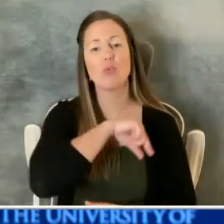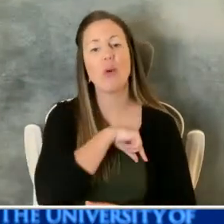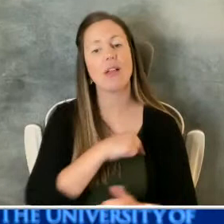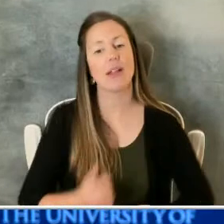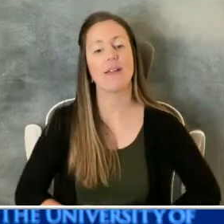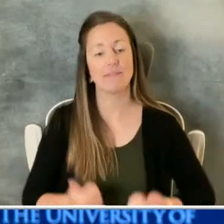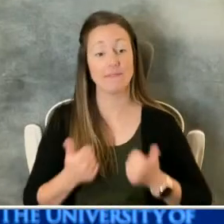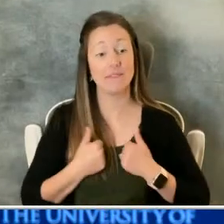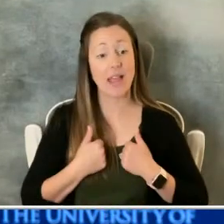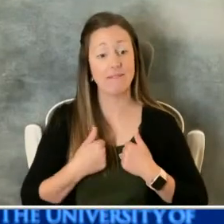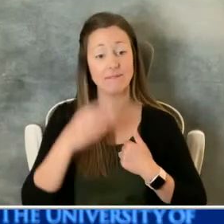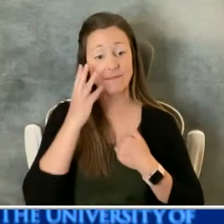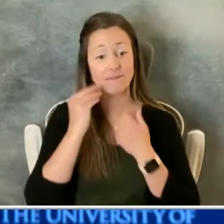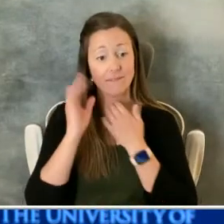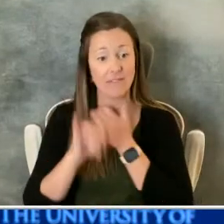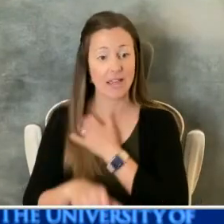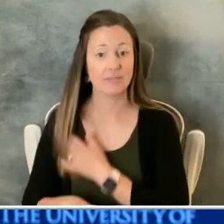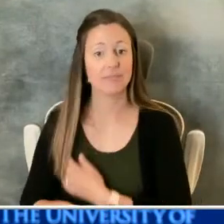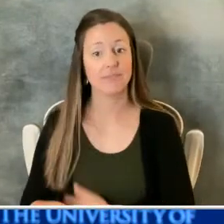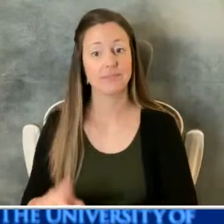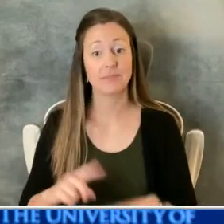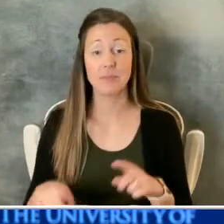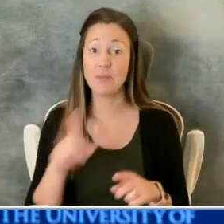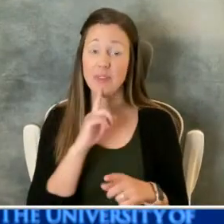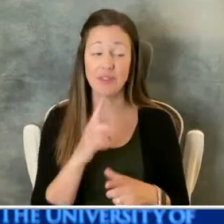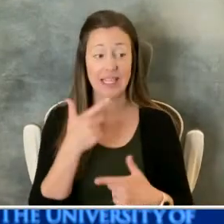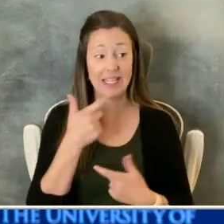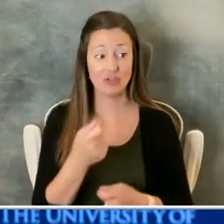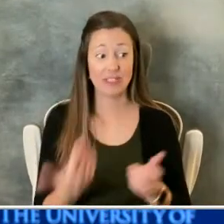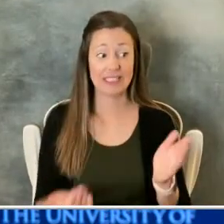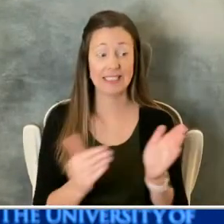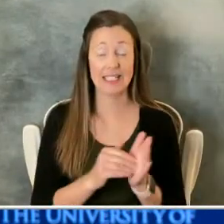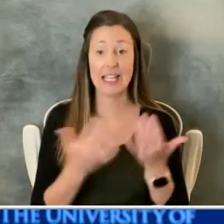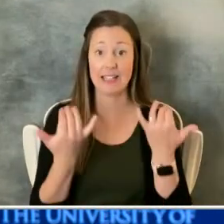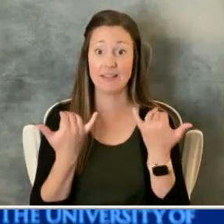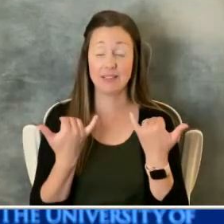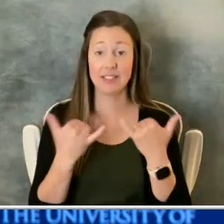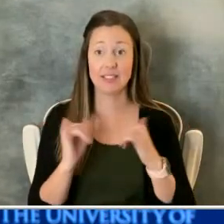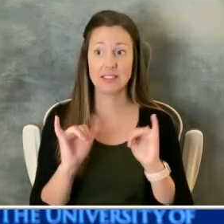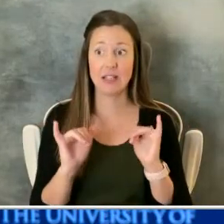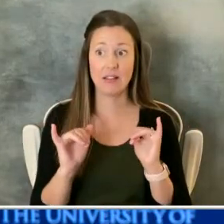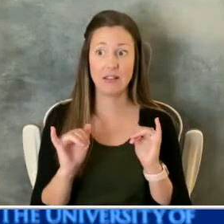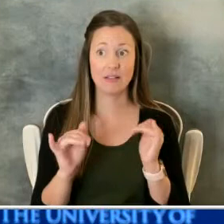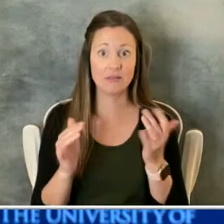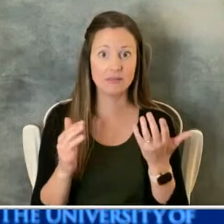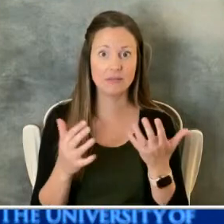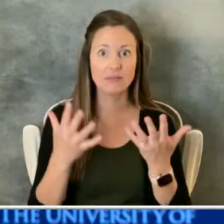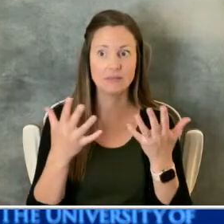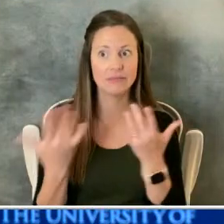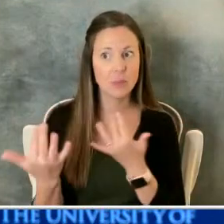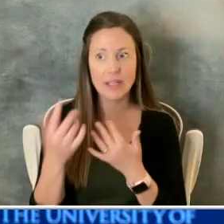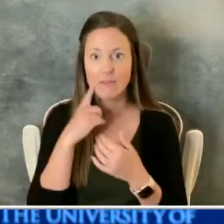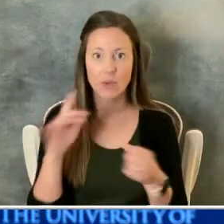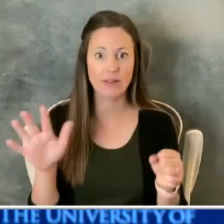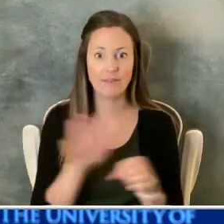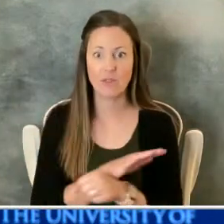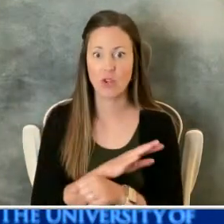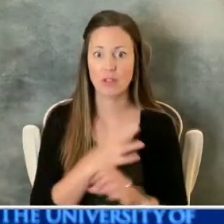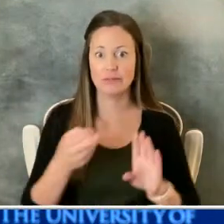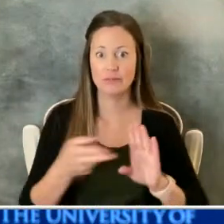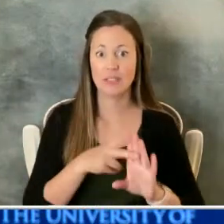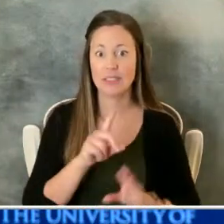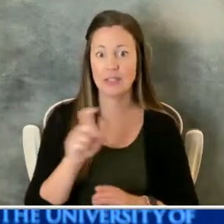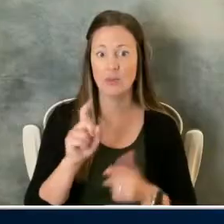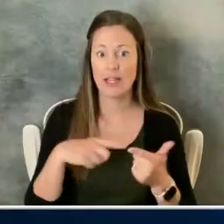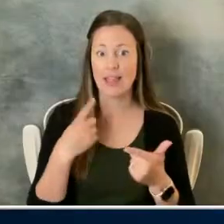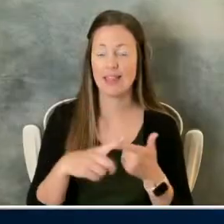this. But it is interesting. Again, we are still looking to the full diagnosis. And then how do we treat it